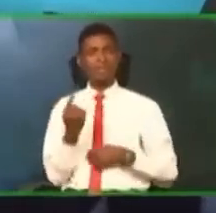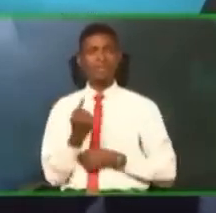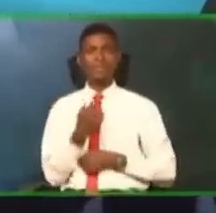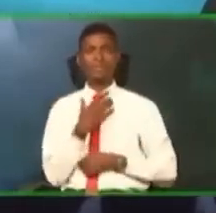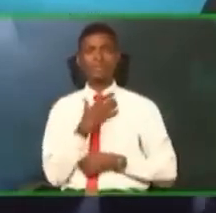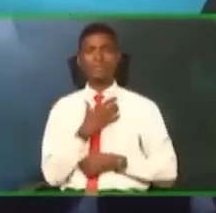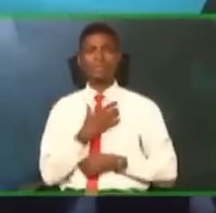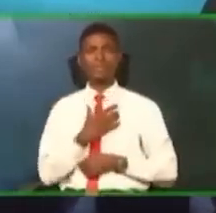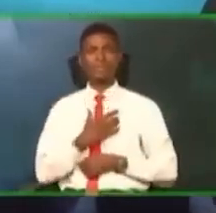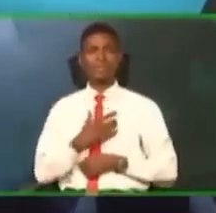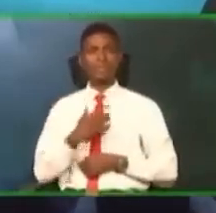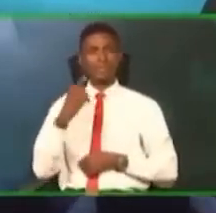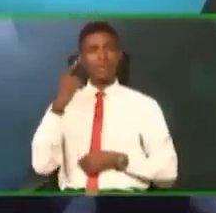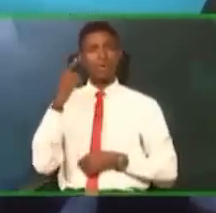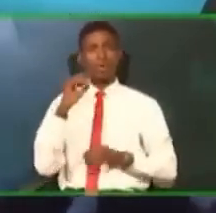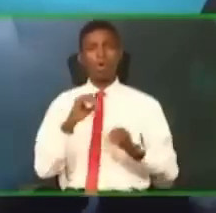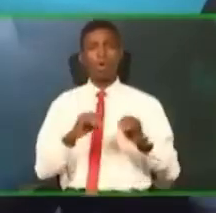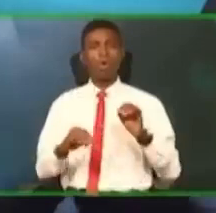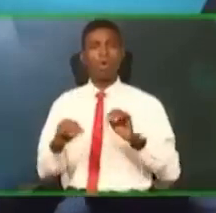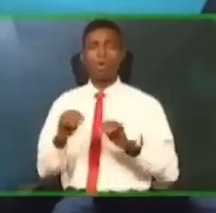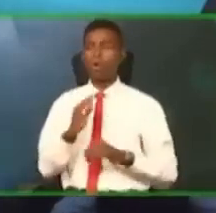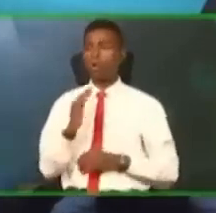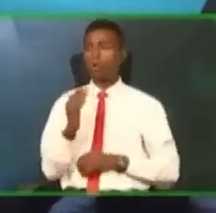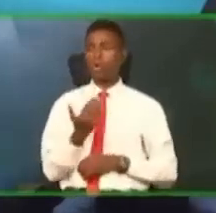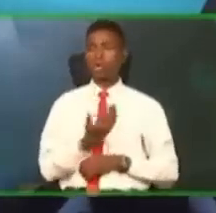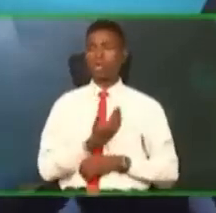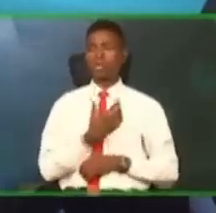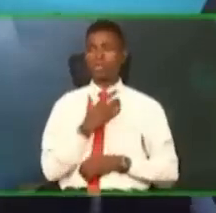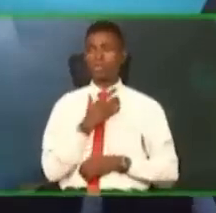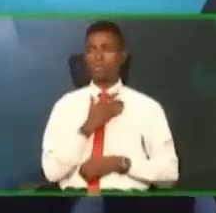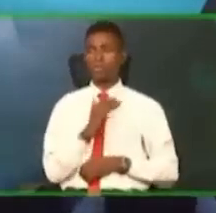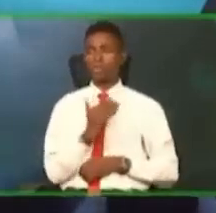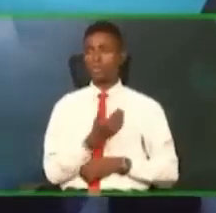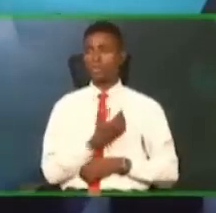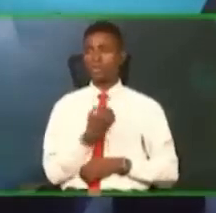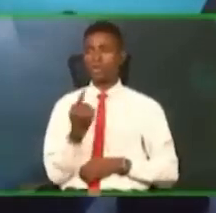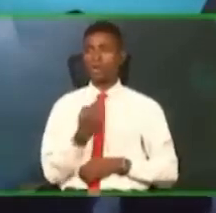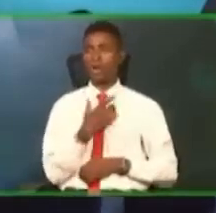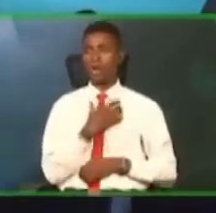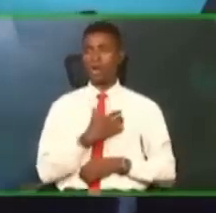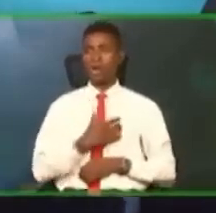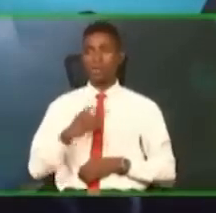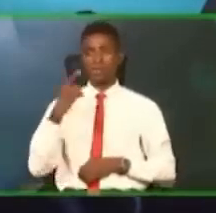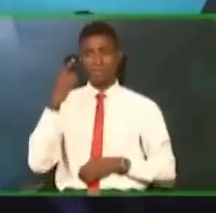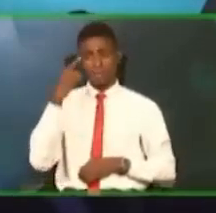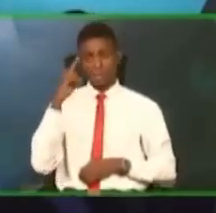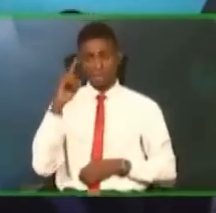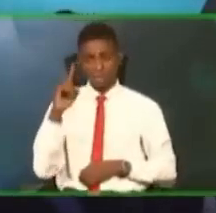hunger for. Oh, hearts always hunger